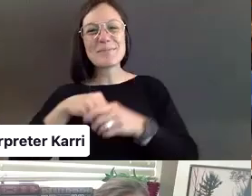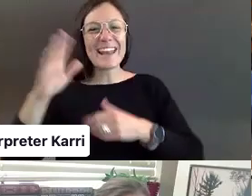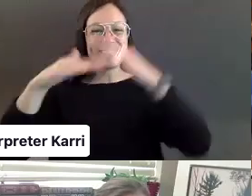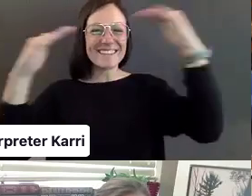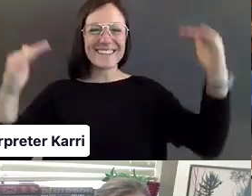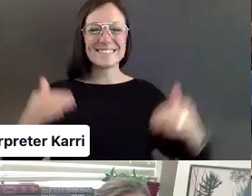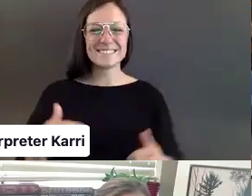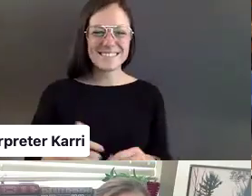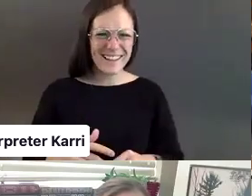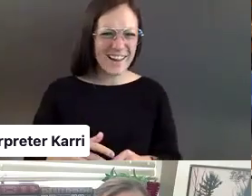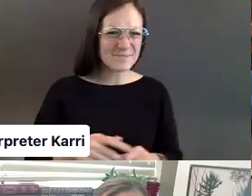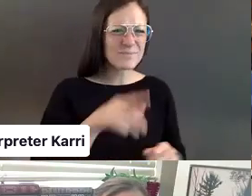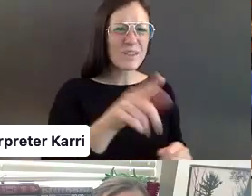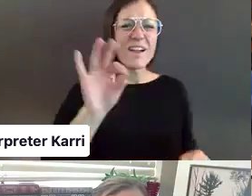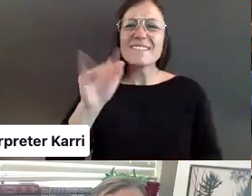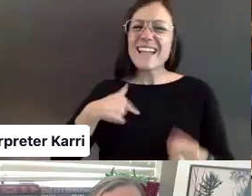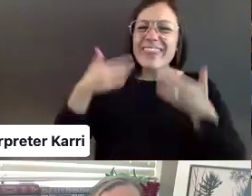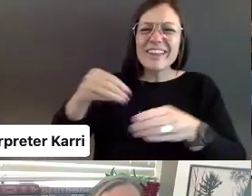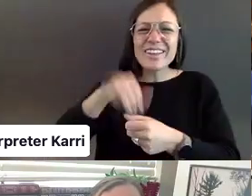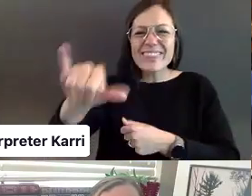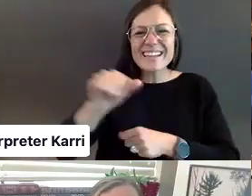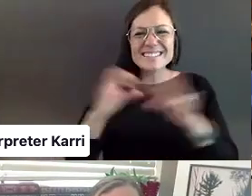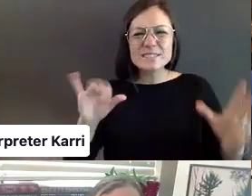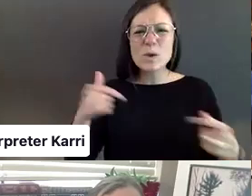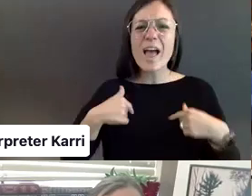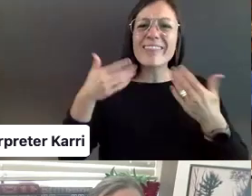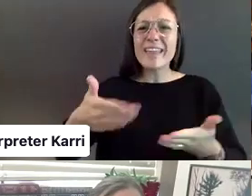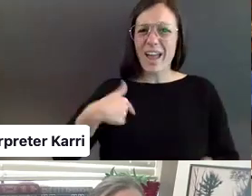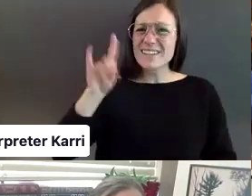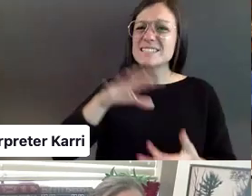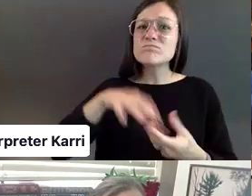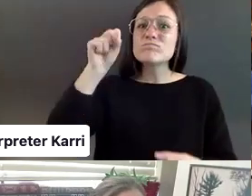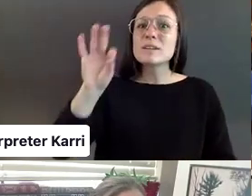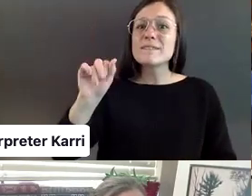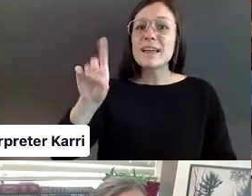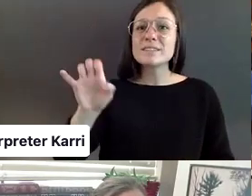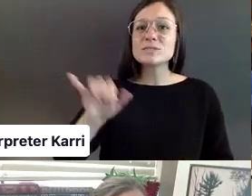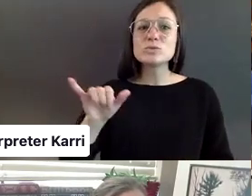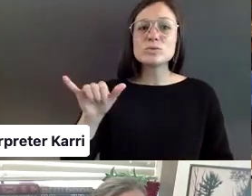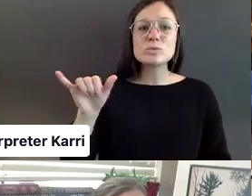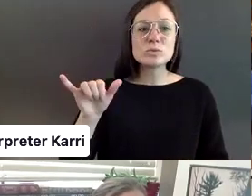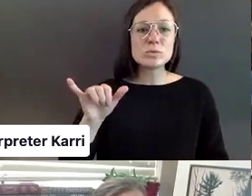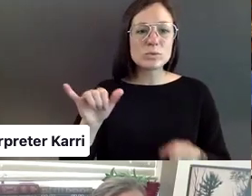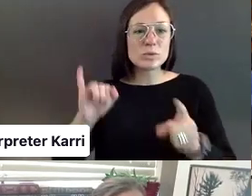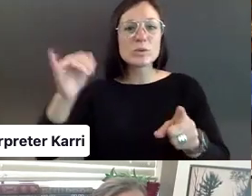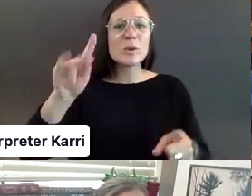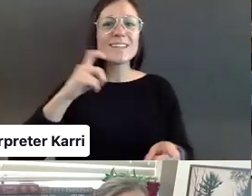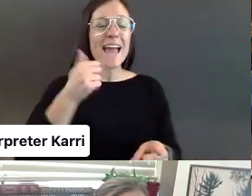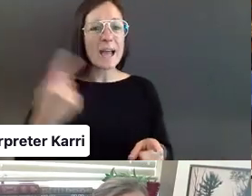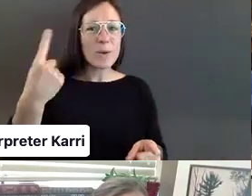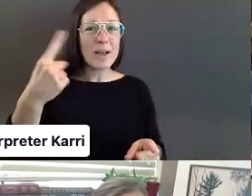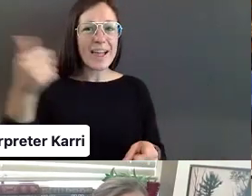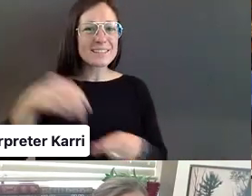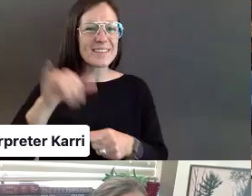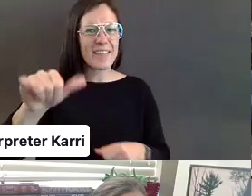Yep. Oh, wait, many of I was us in that are- scene too. I was in Yeah. that scene where I faded away. Yes. Is anyone else that's in right. what is it called?